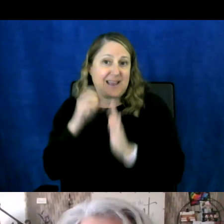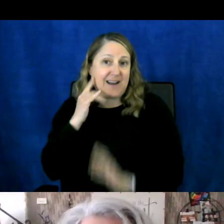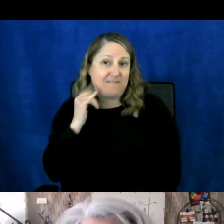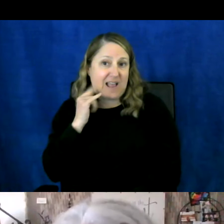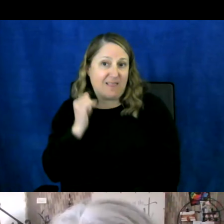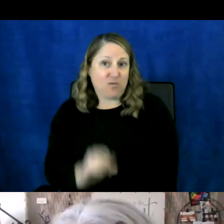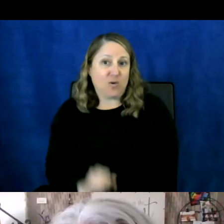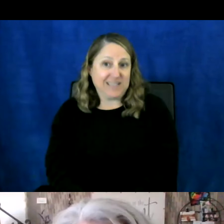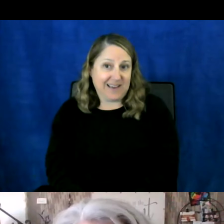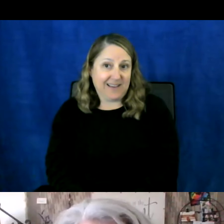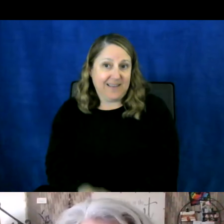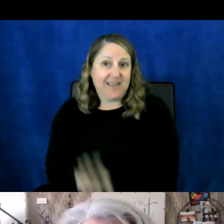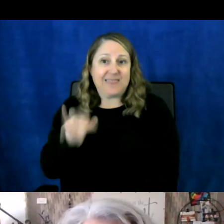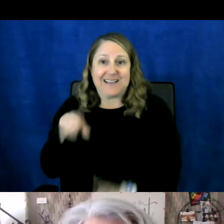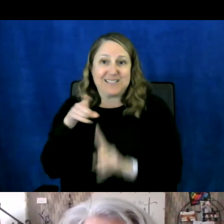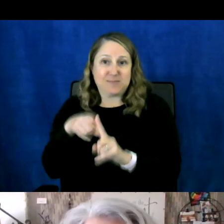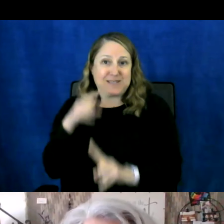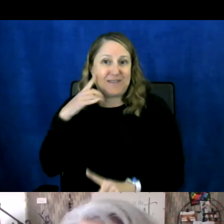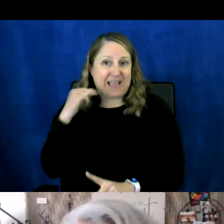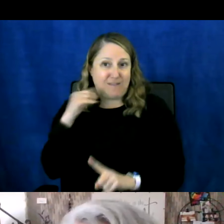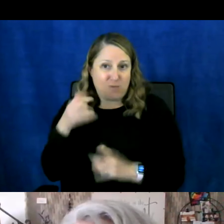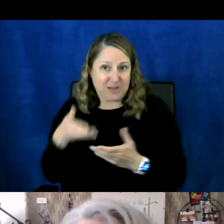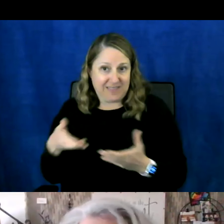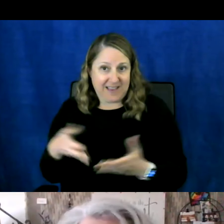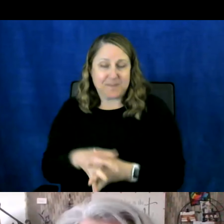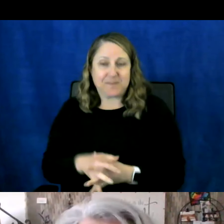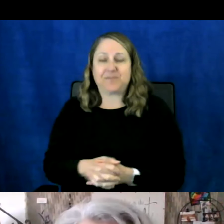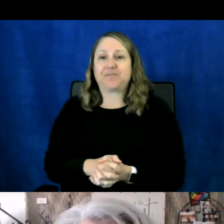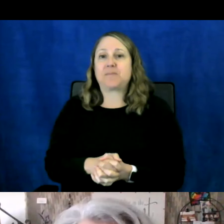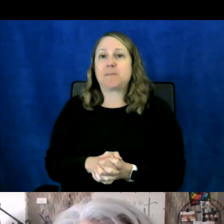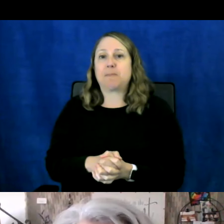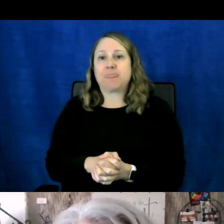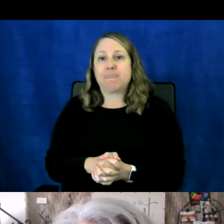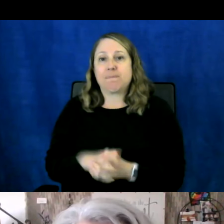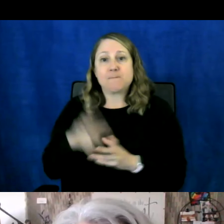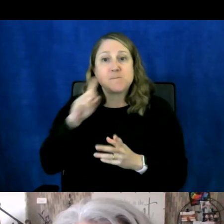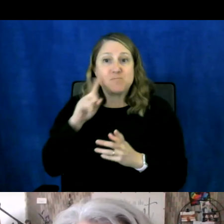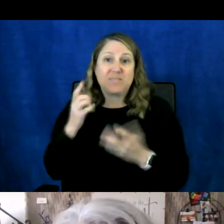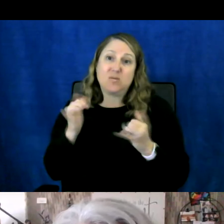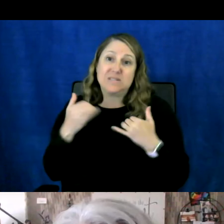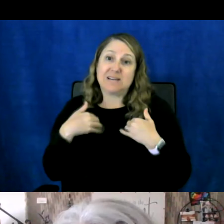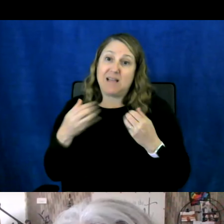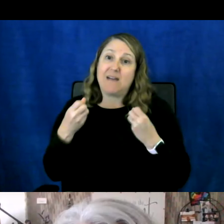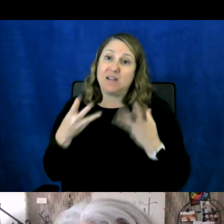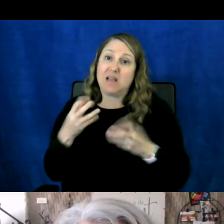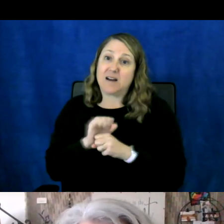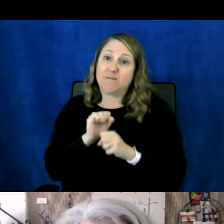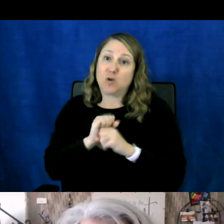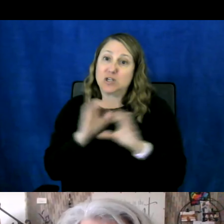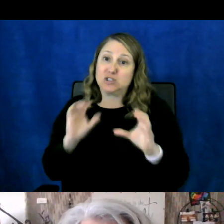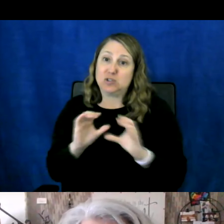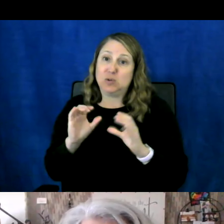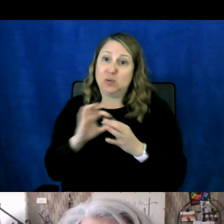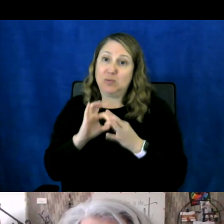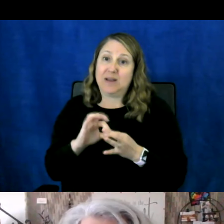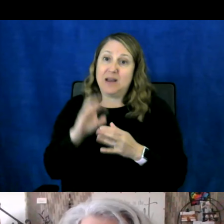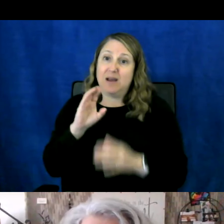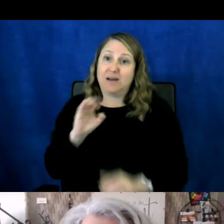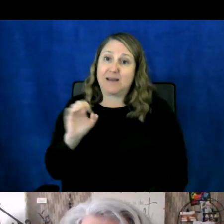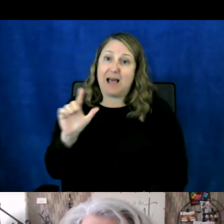specific endeavor. And I think that we have a lot of work to still do on CalAIM. I think there's